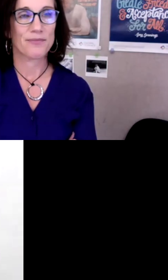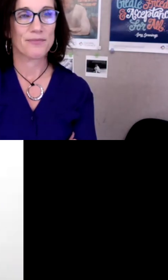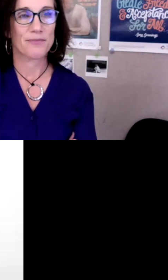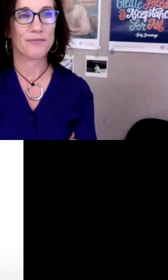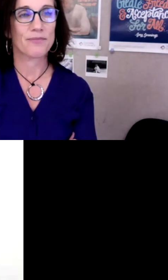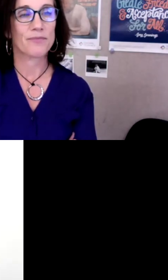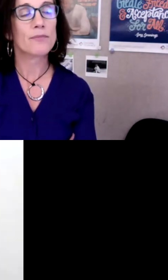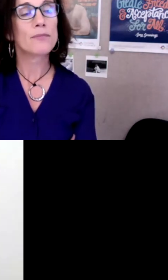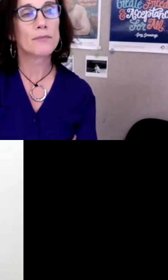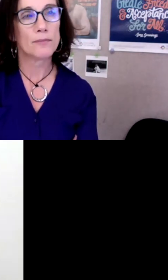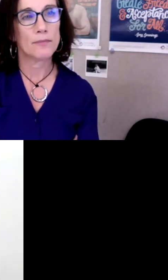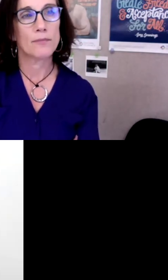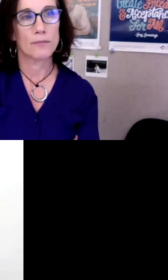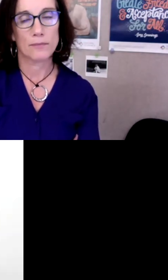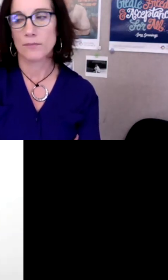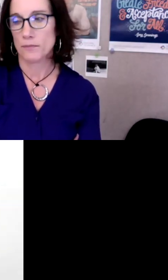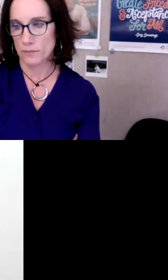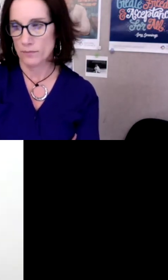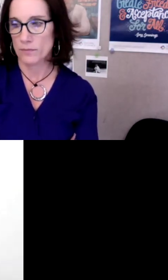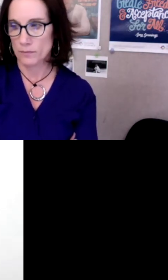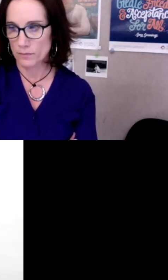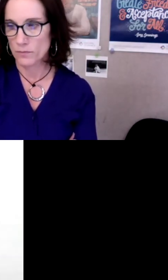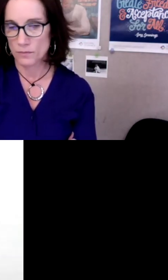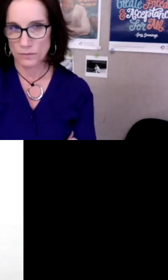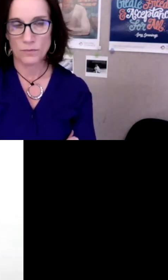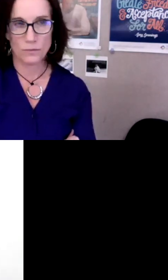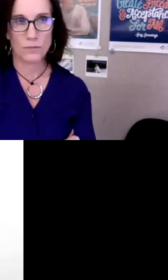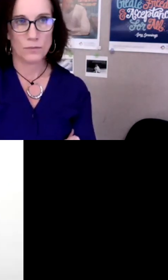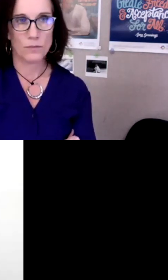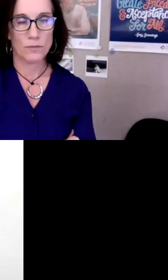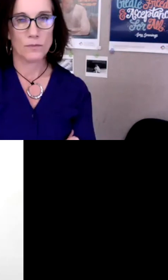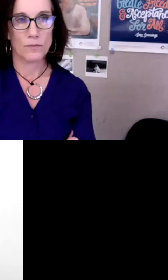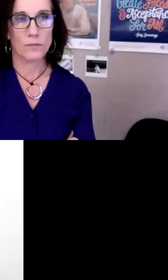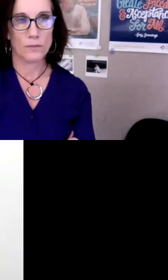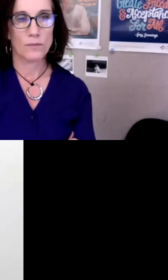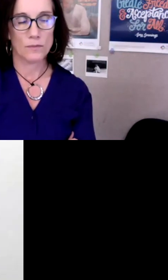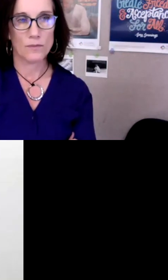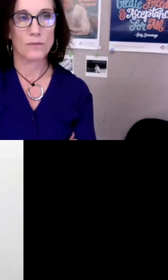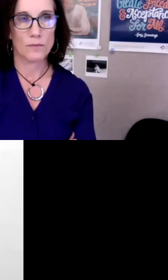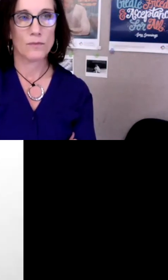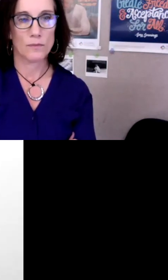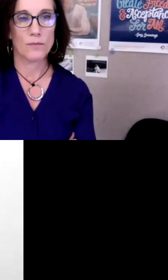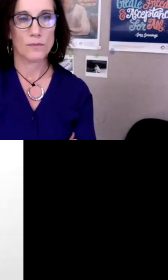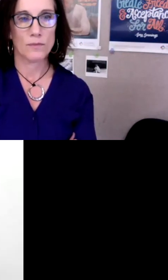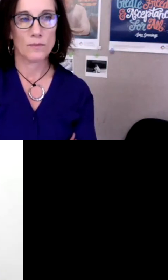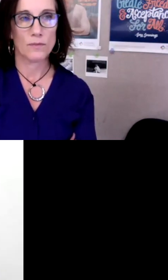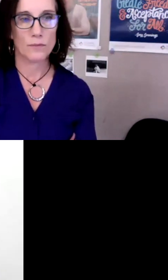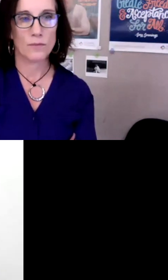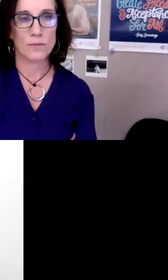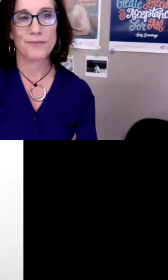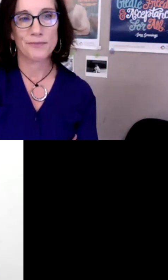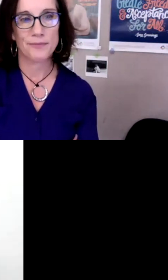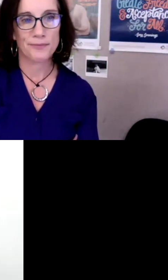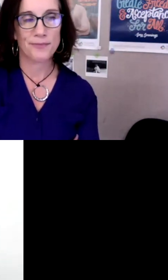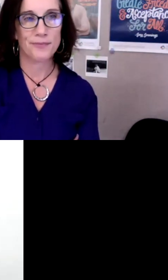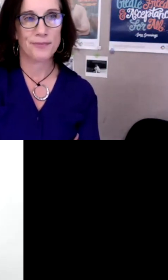it really explains how you can support your children, and as teachers, how we can provide for your students